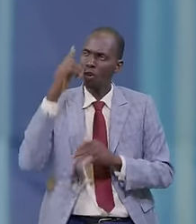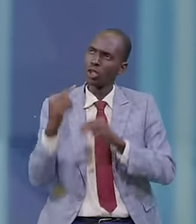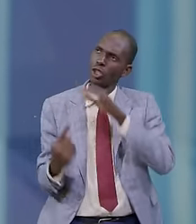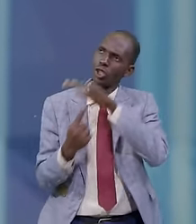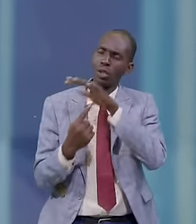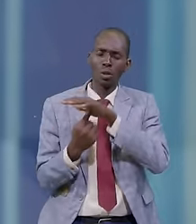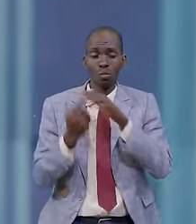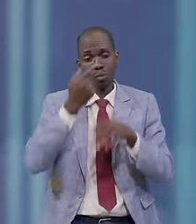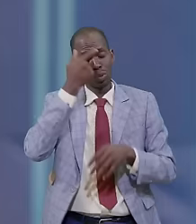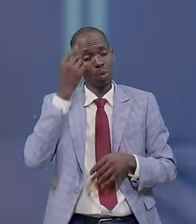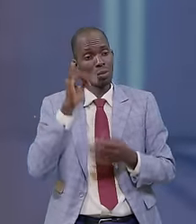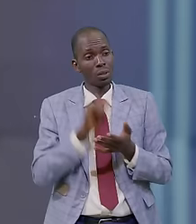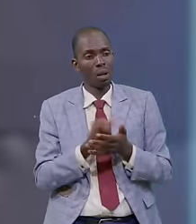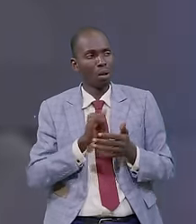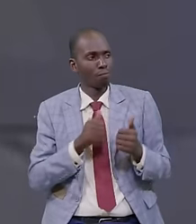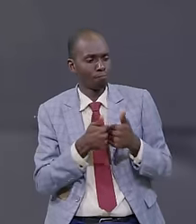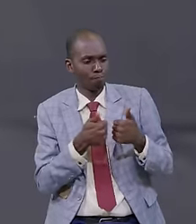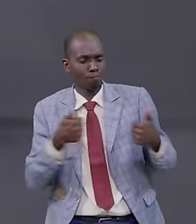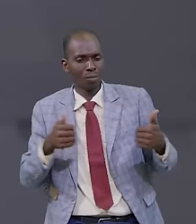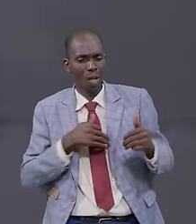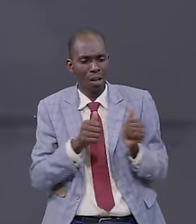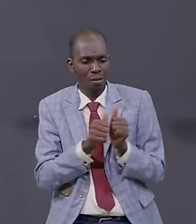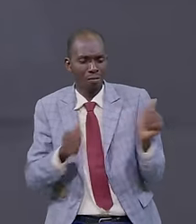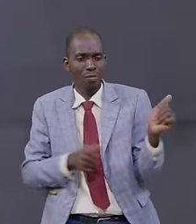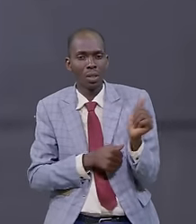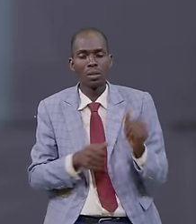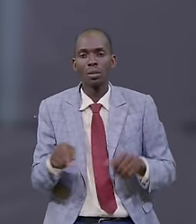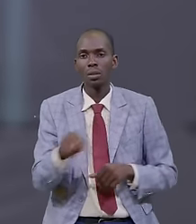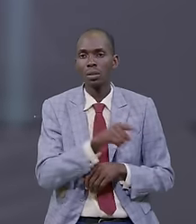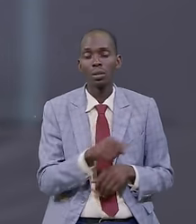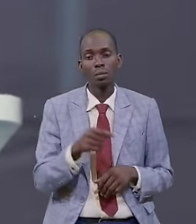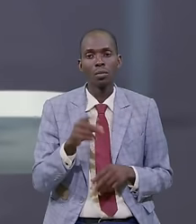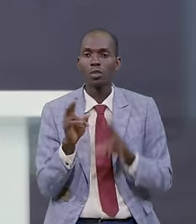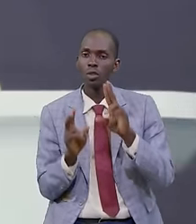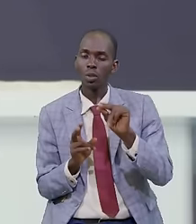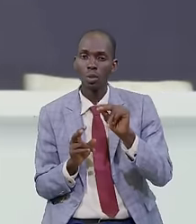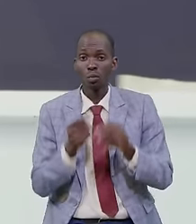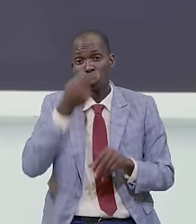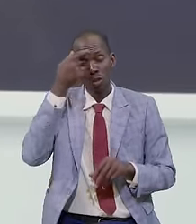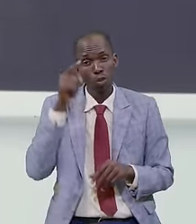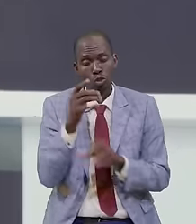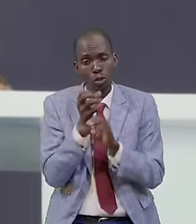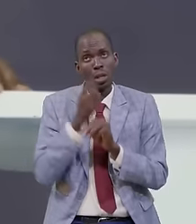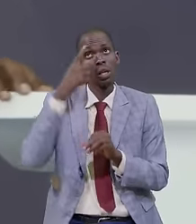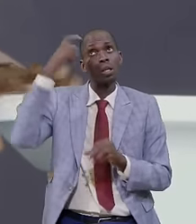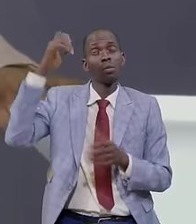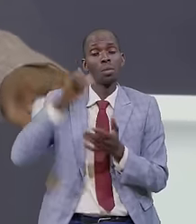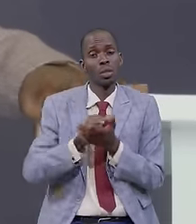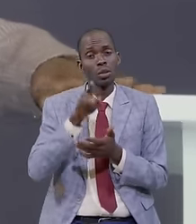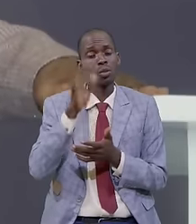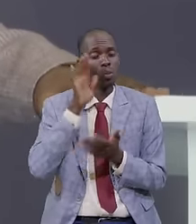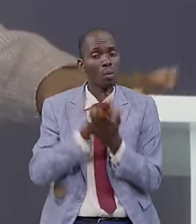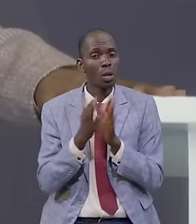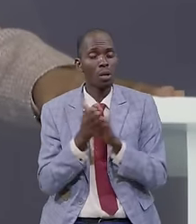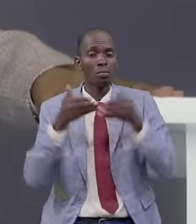The dream says you are going to rule over them. The dream says you are going to be the ruler and the king and